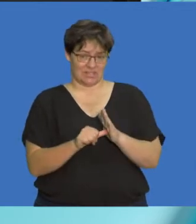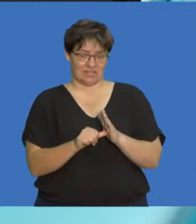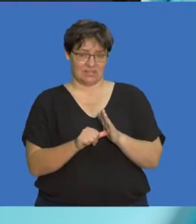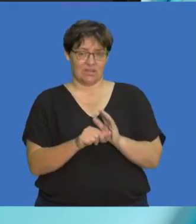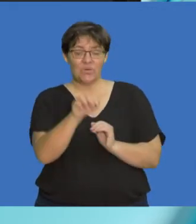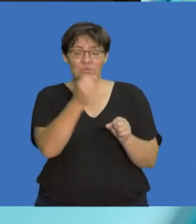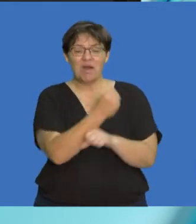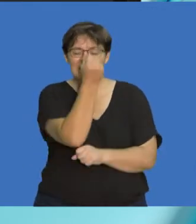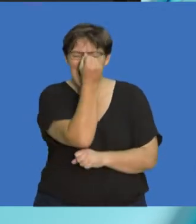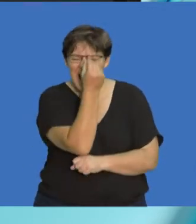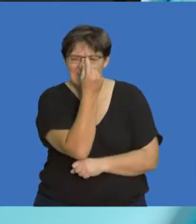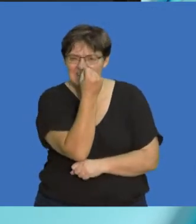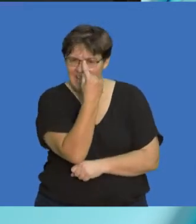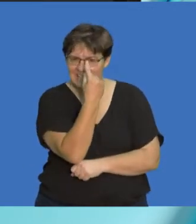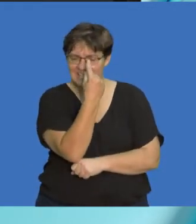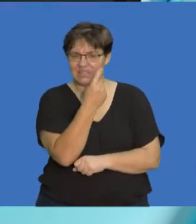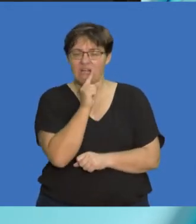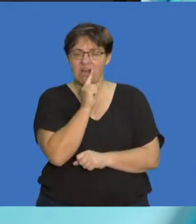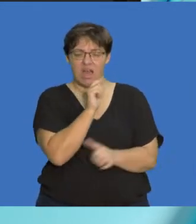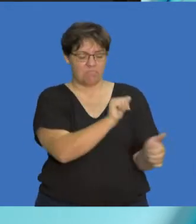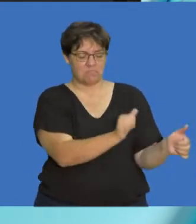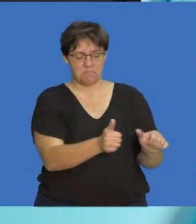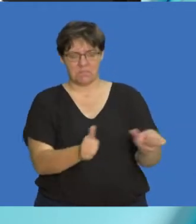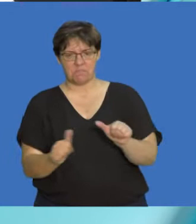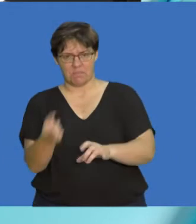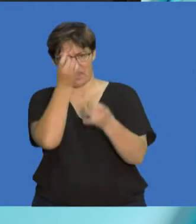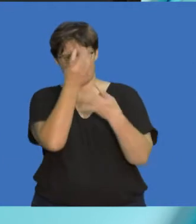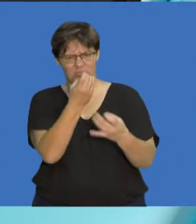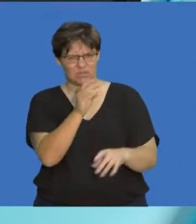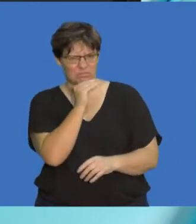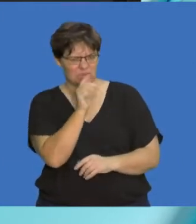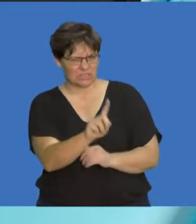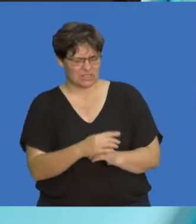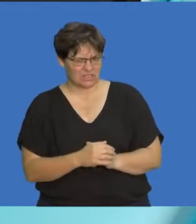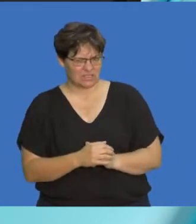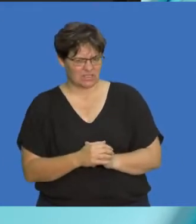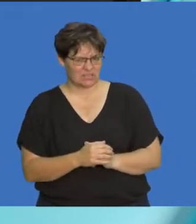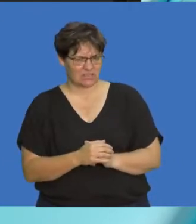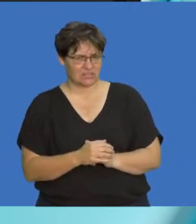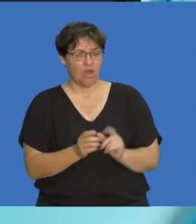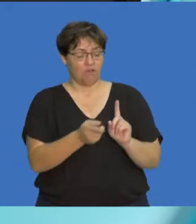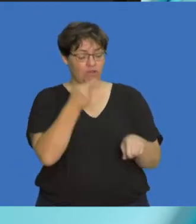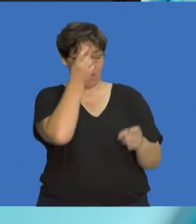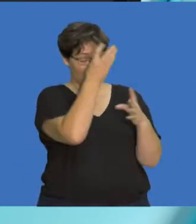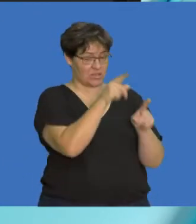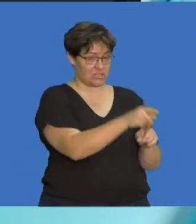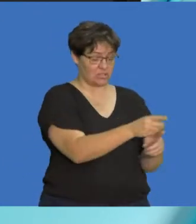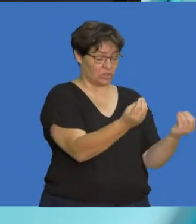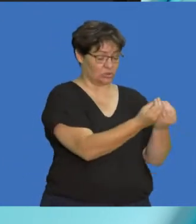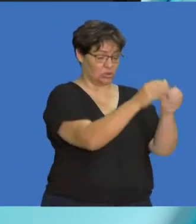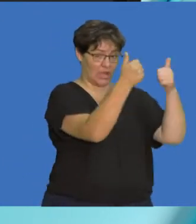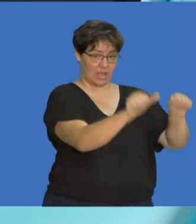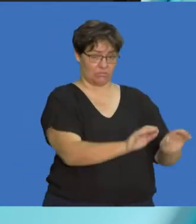you understand what we mean by the flow of information. You have information moving from your stock account